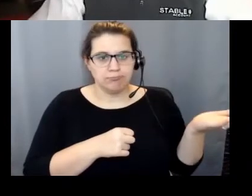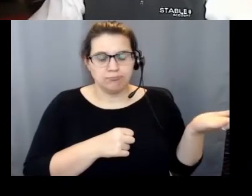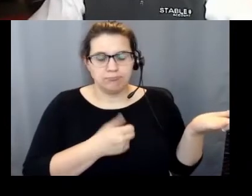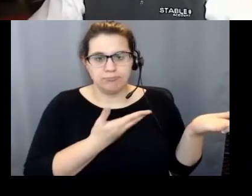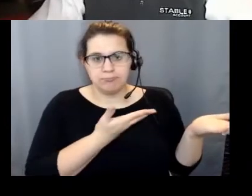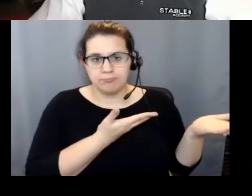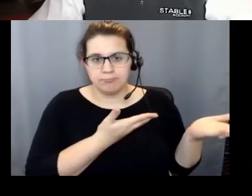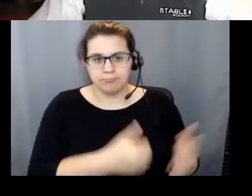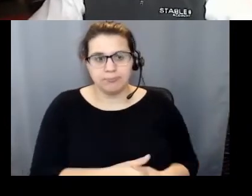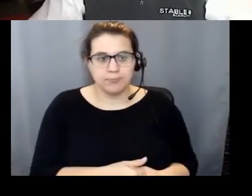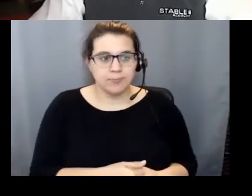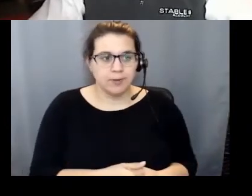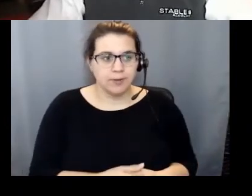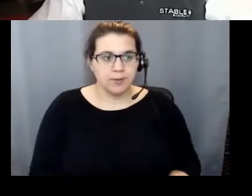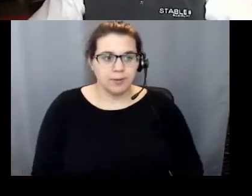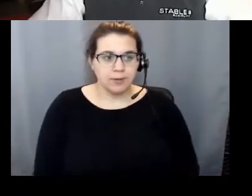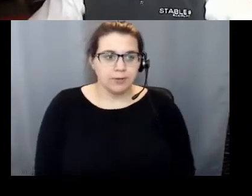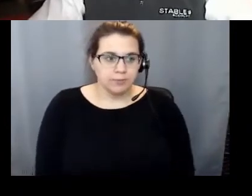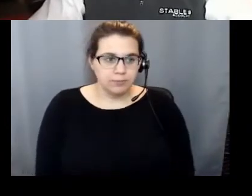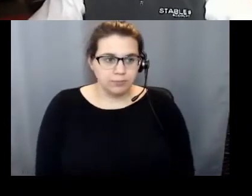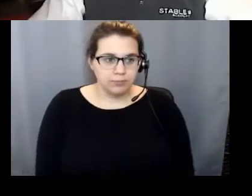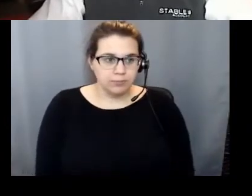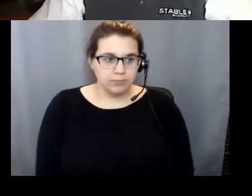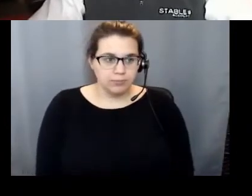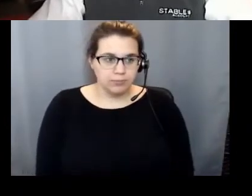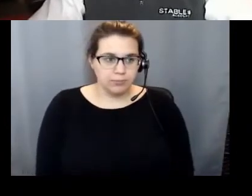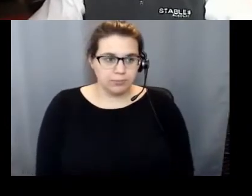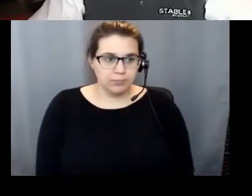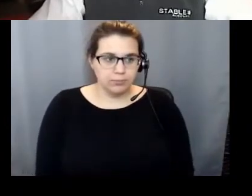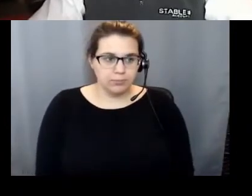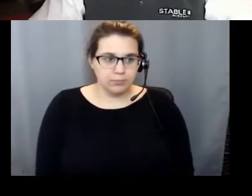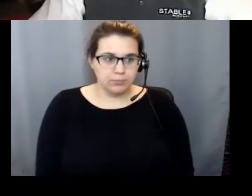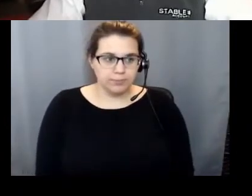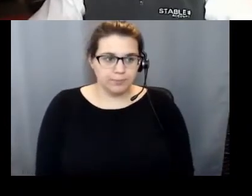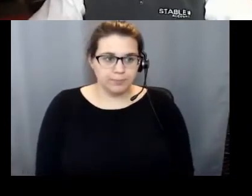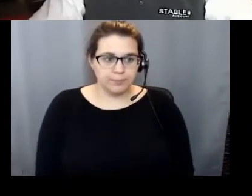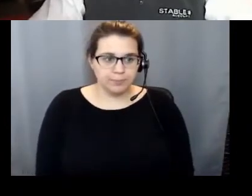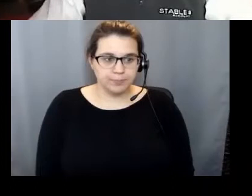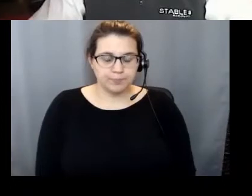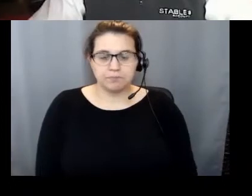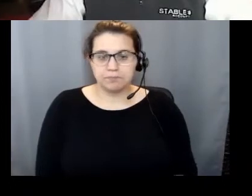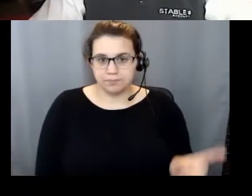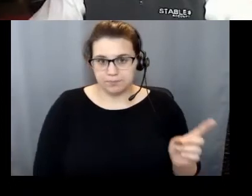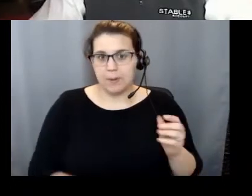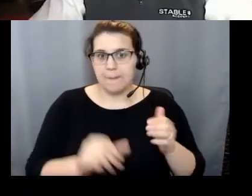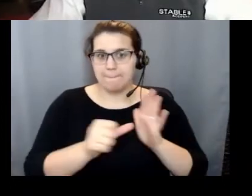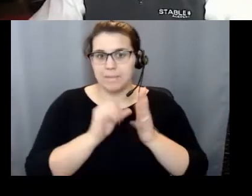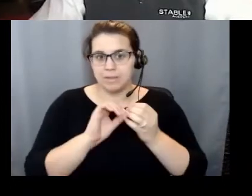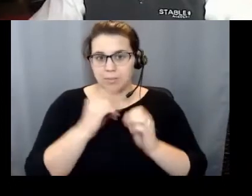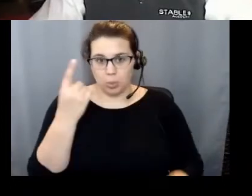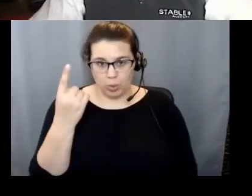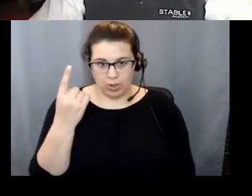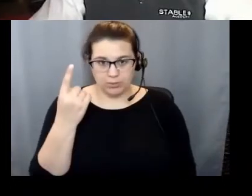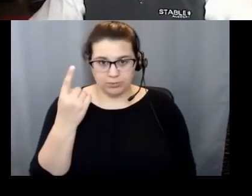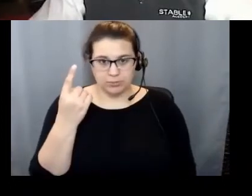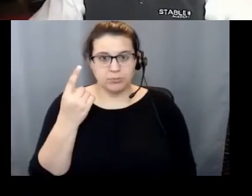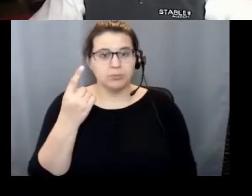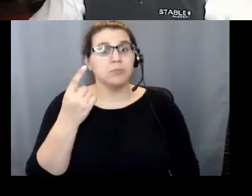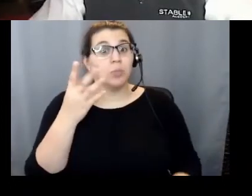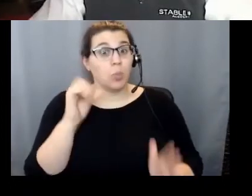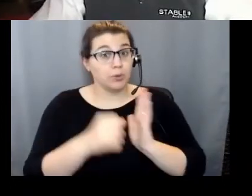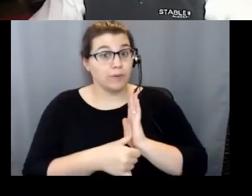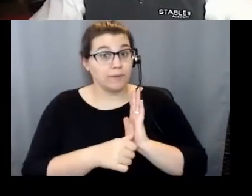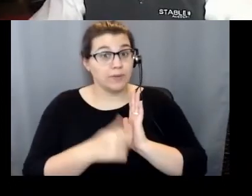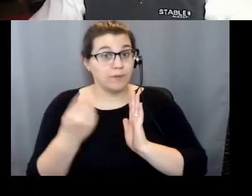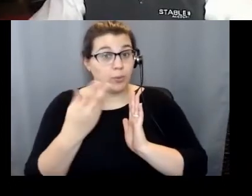And so this is the first page that you'll have of the form. A couple highlights here. Number one, I have